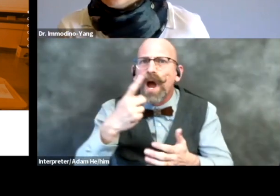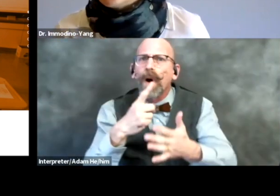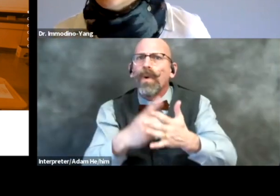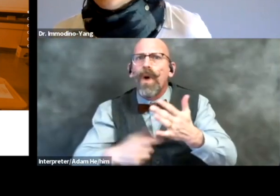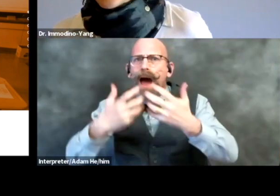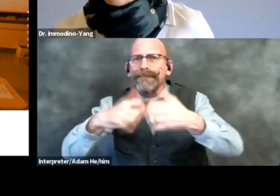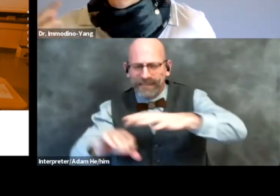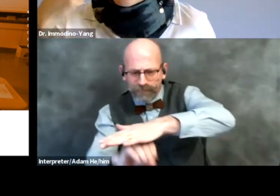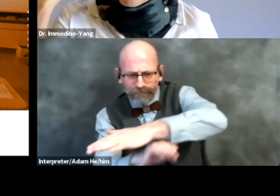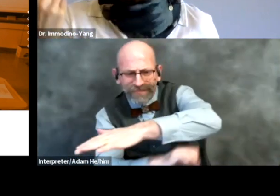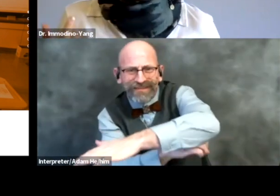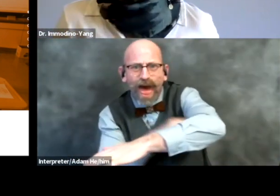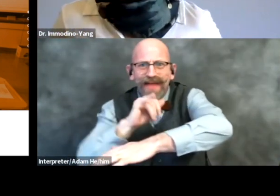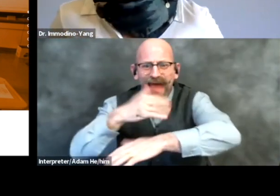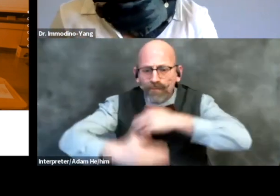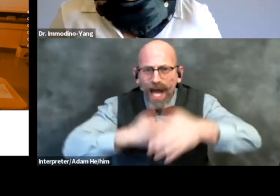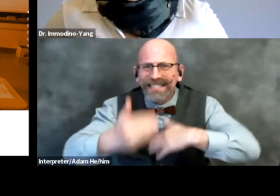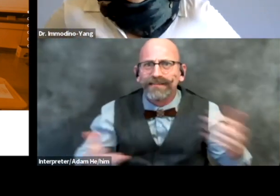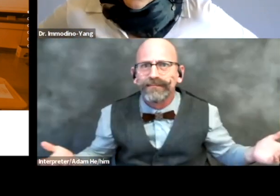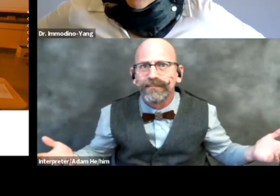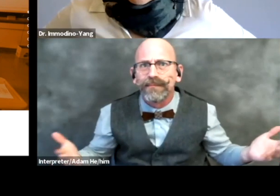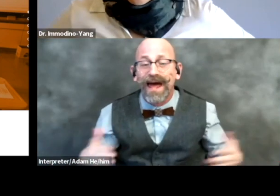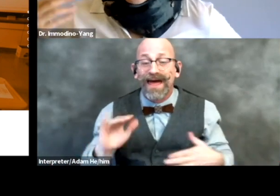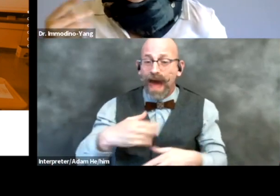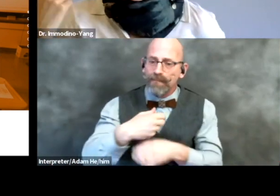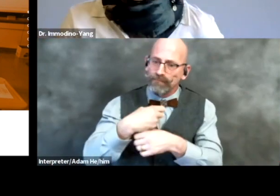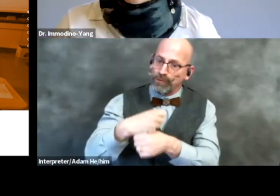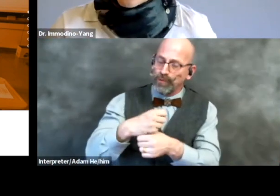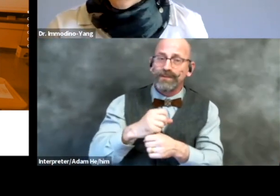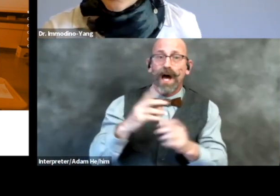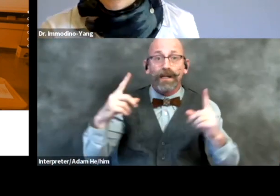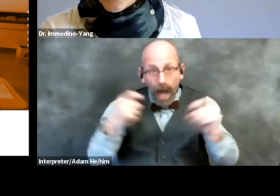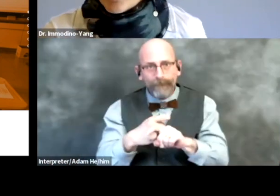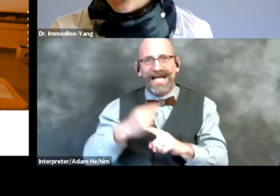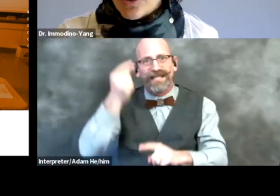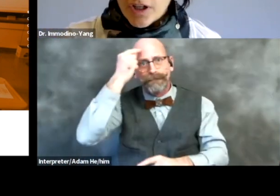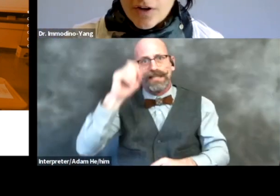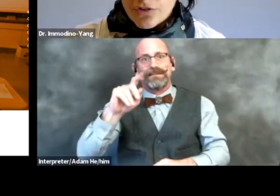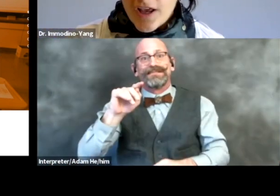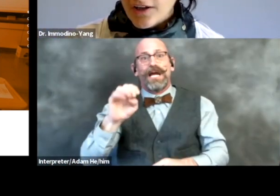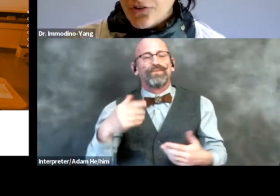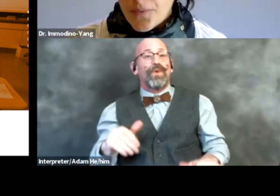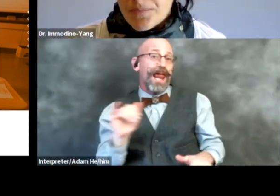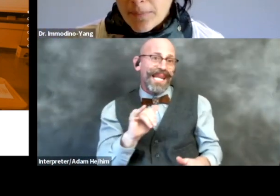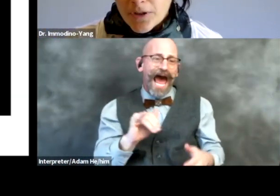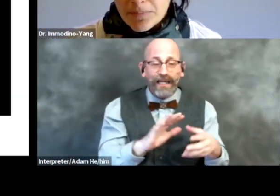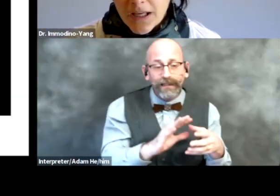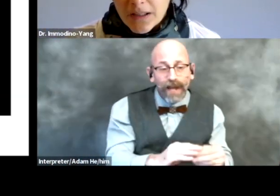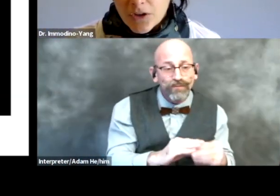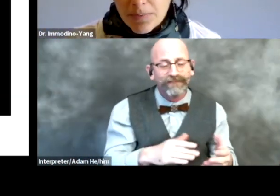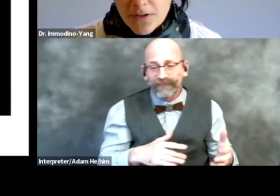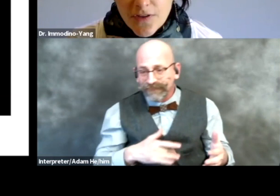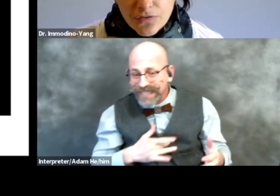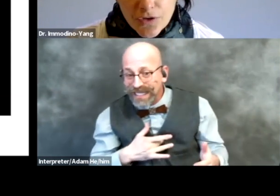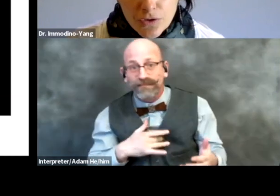that produce complex mental states like narratives and feelings that I'm interested in understanding. So I'm going to